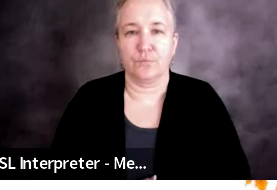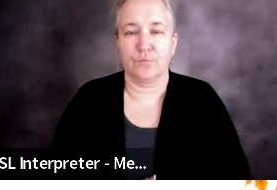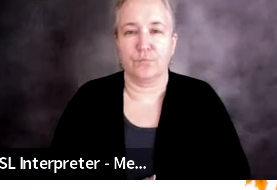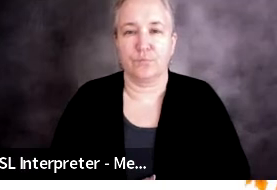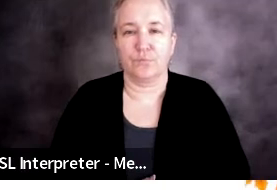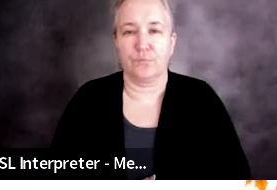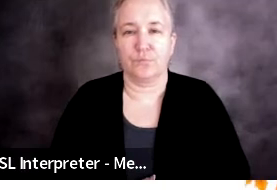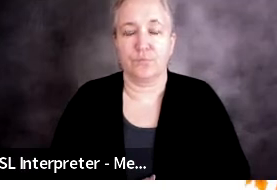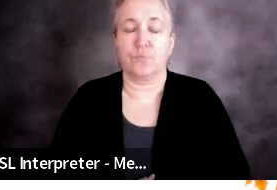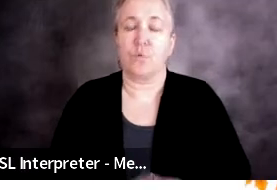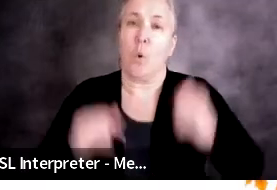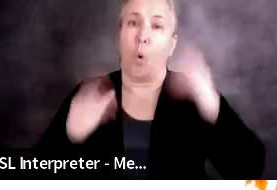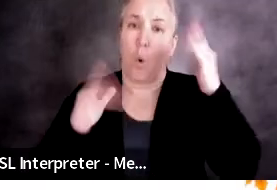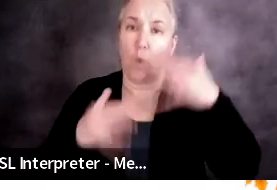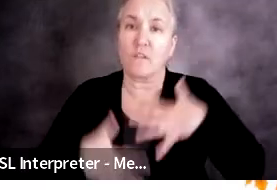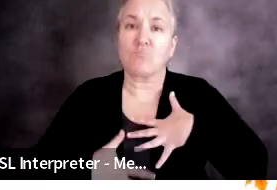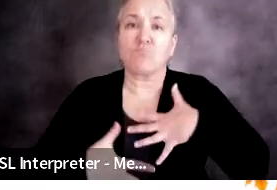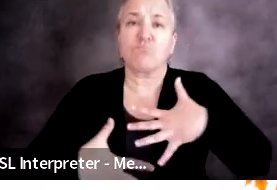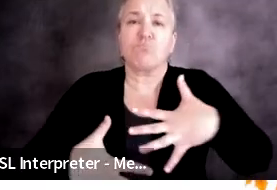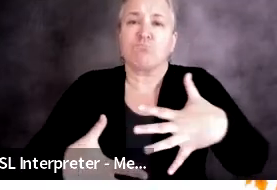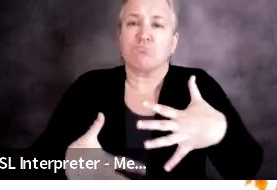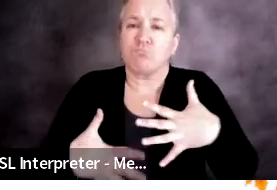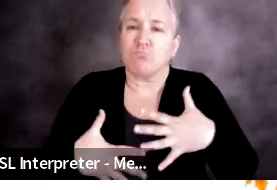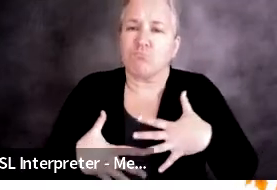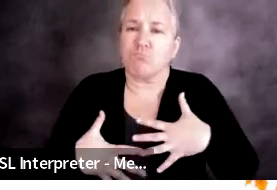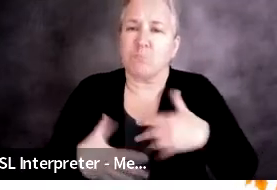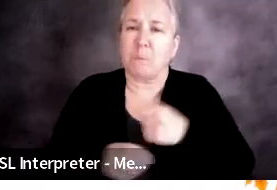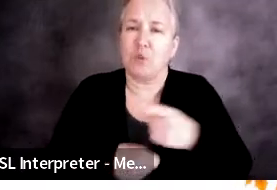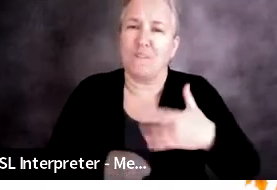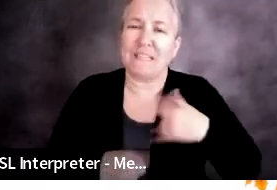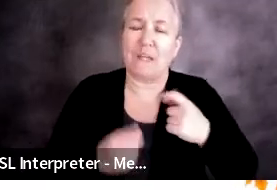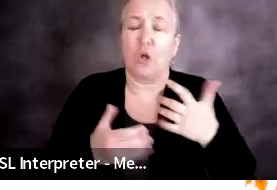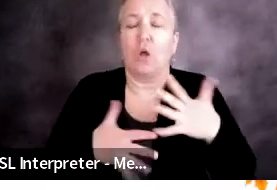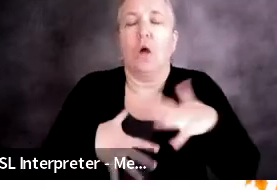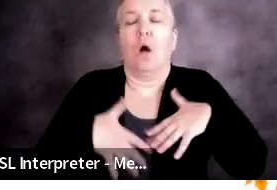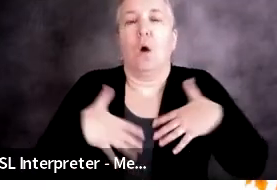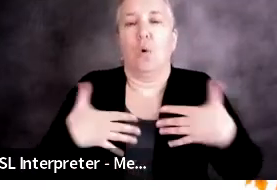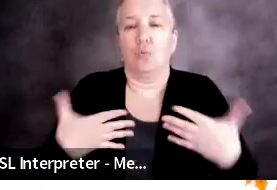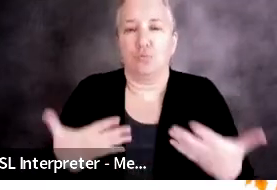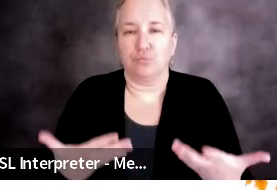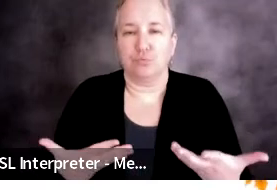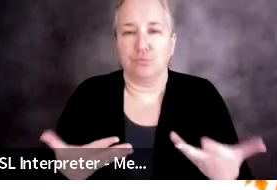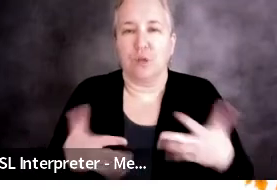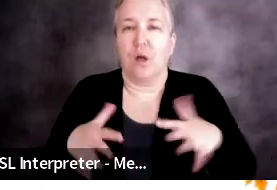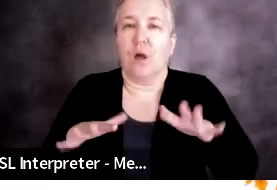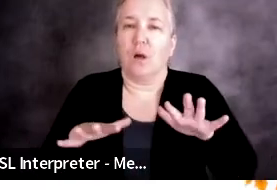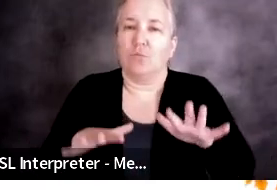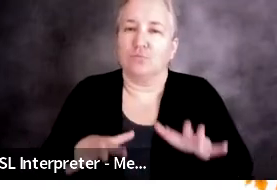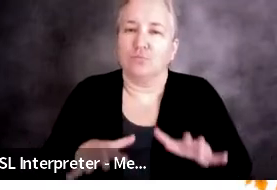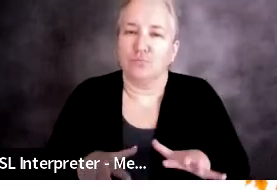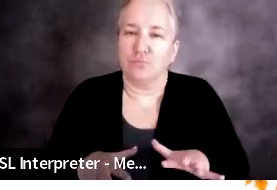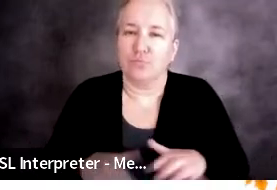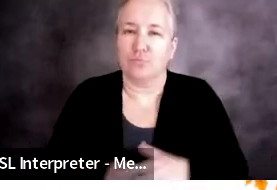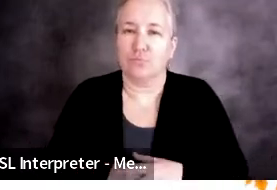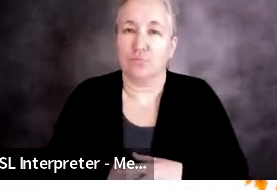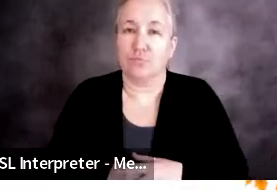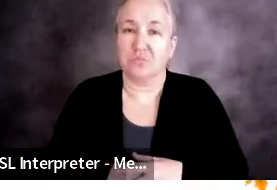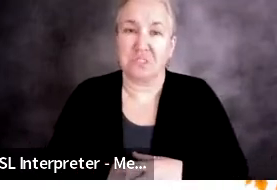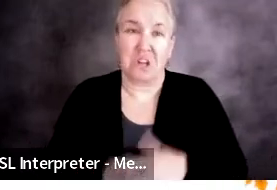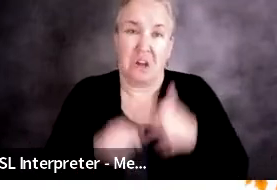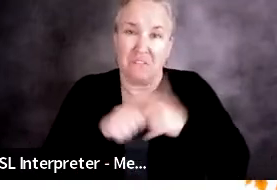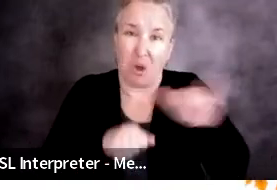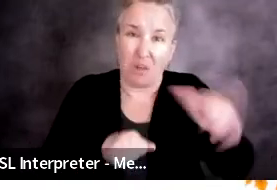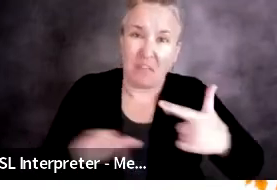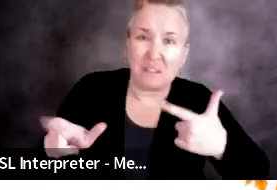So I hope this exercise made you feel a little relaxed and a little calm. And you don't have to do it as fast. You can do it at your